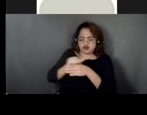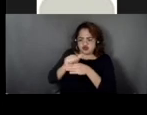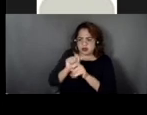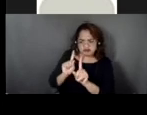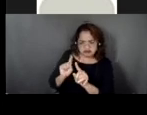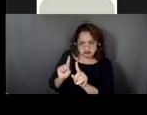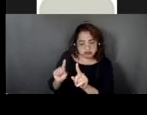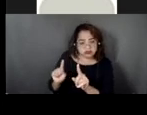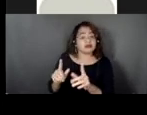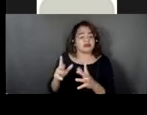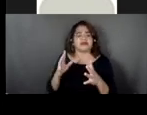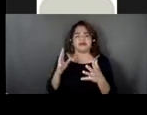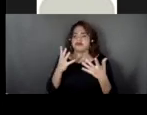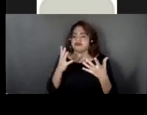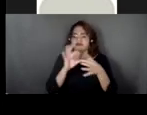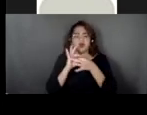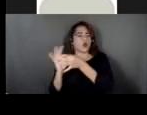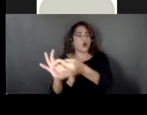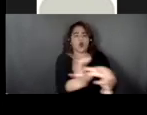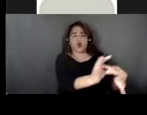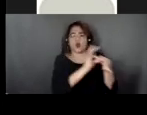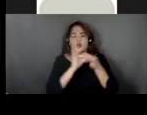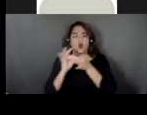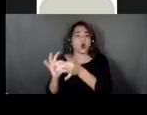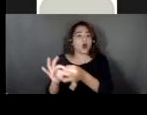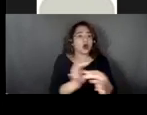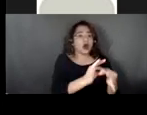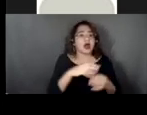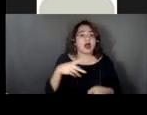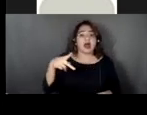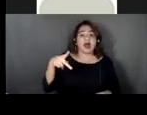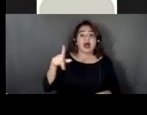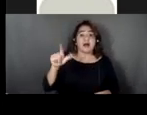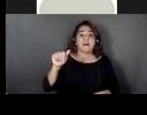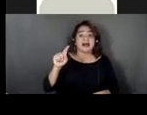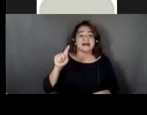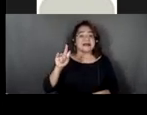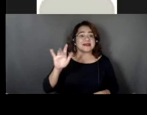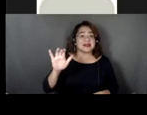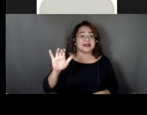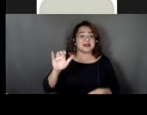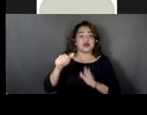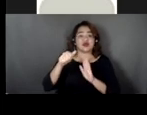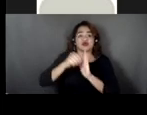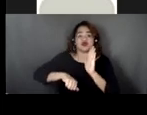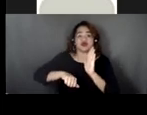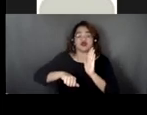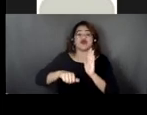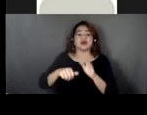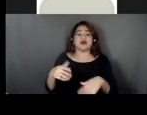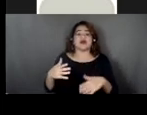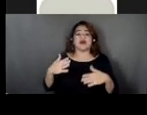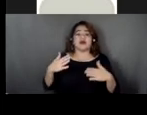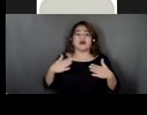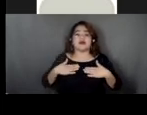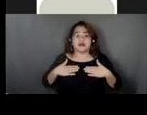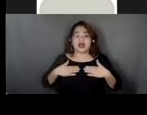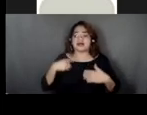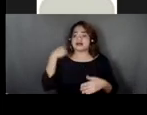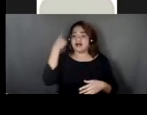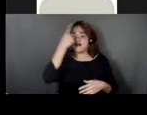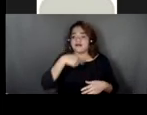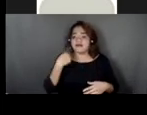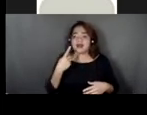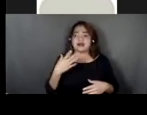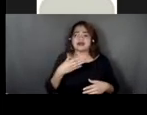Our plastic surgery department's a big player in our program. We can do chest surgery, facial reconstruction, and then sometimes the